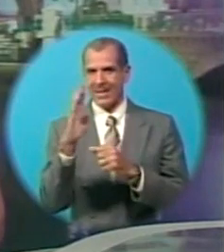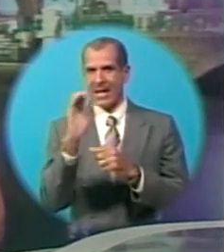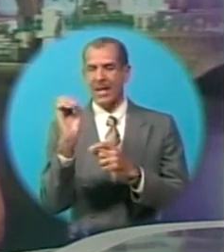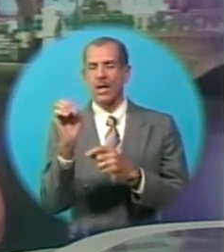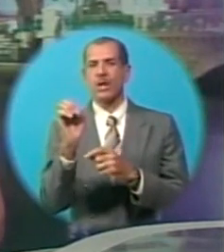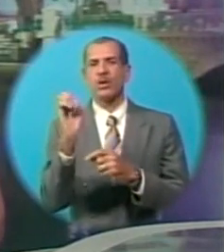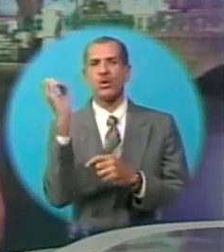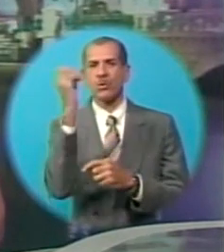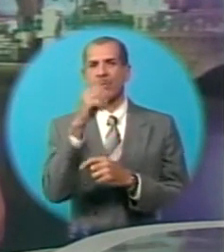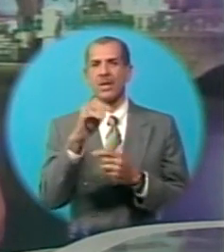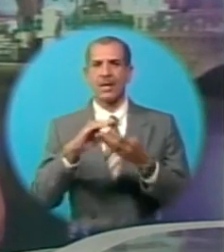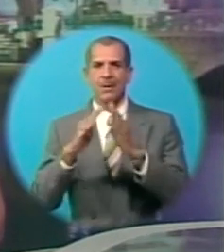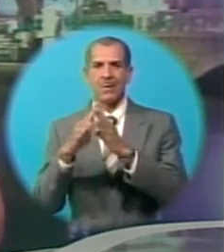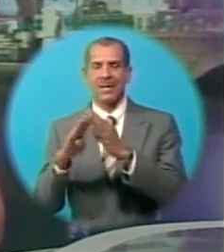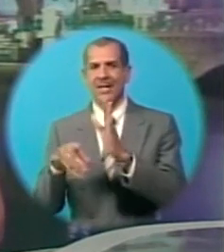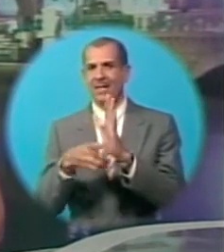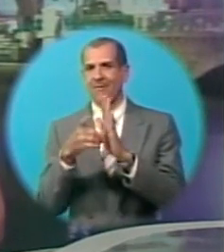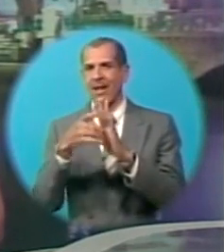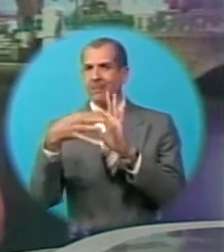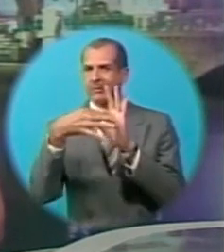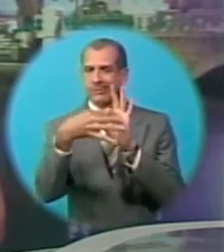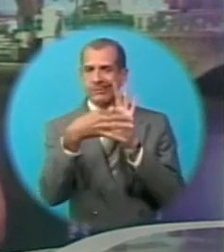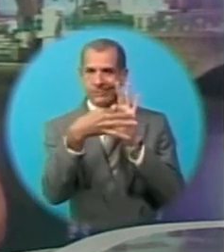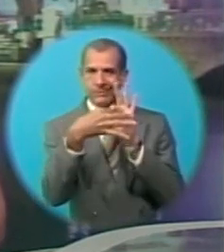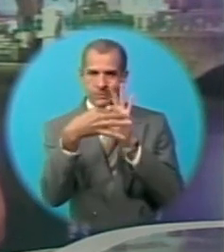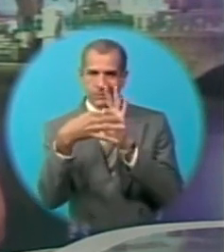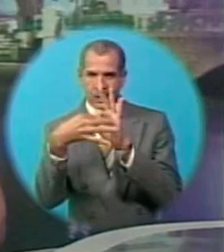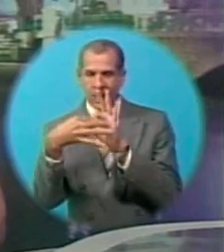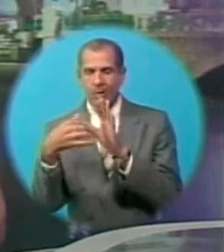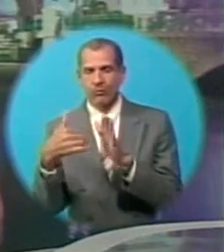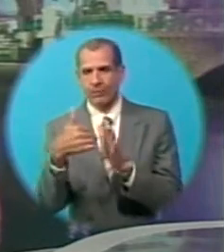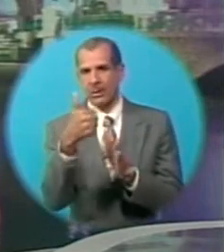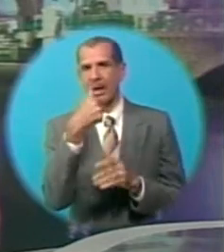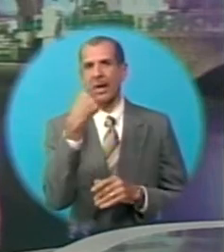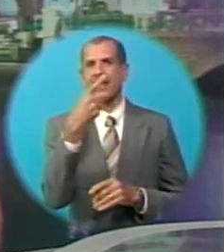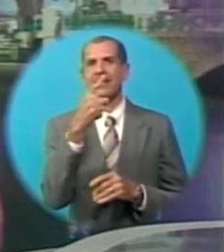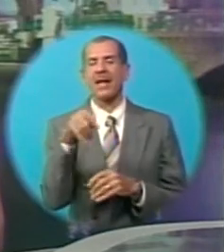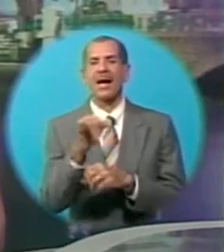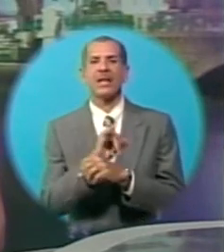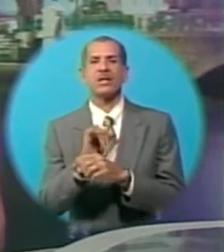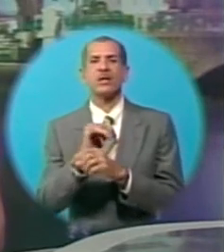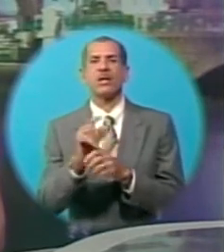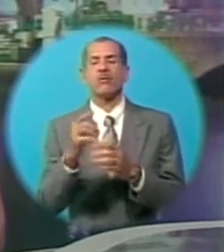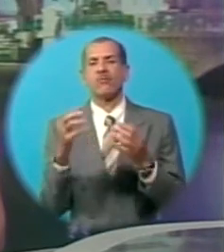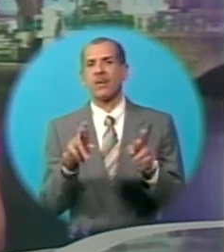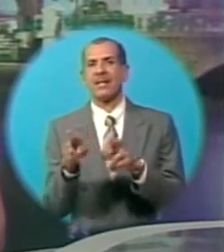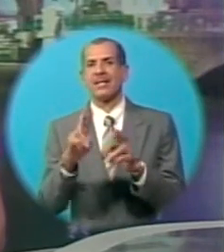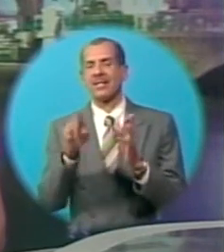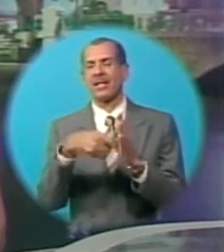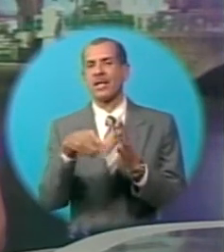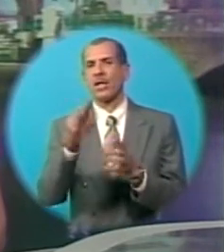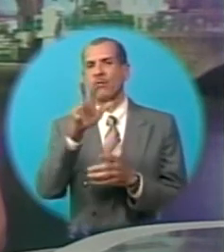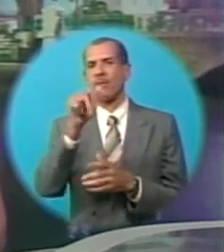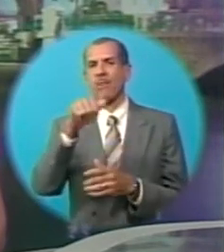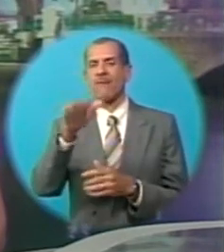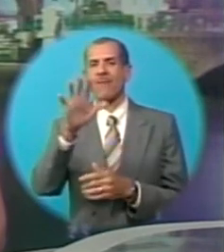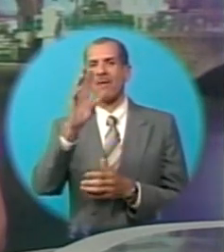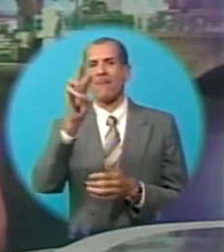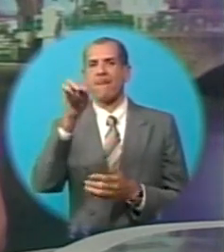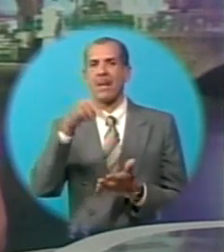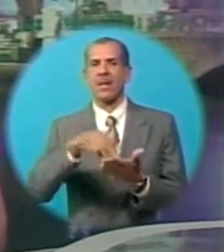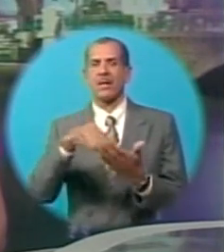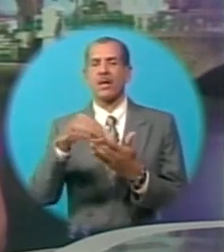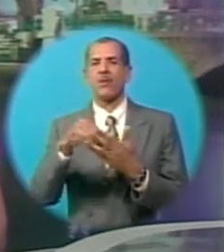European community continue to develop closer relations, and the island is set to sign a €3.5 million finance agreement with